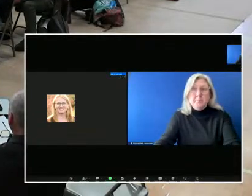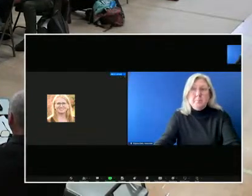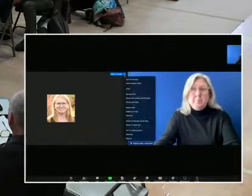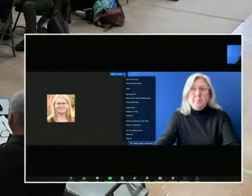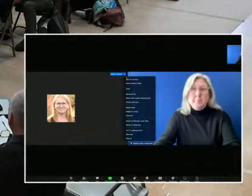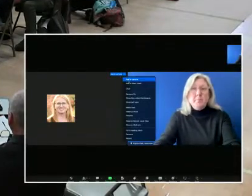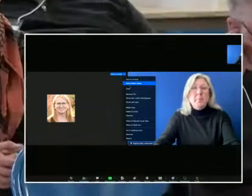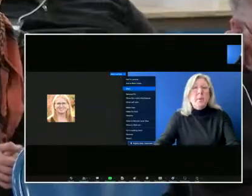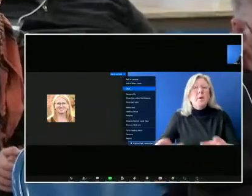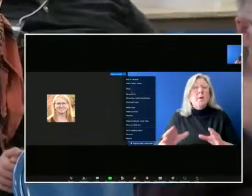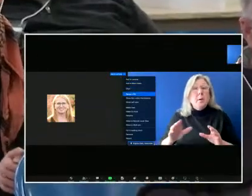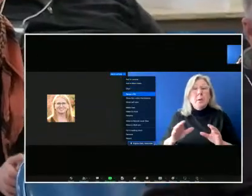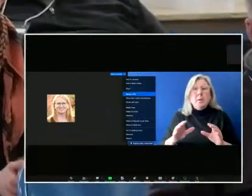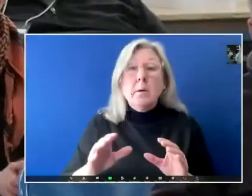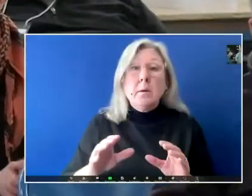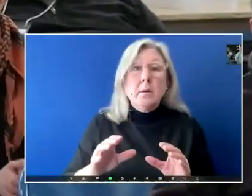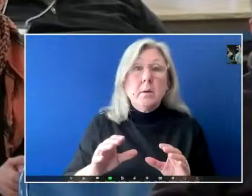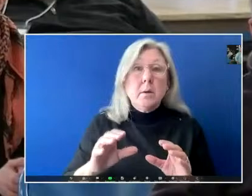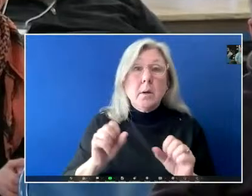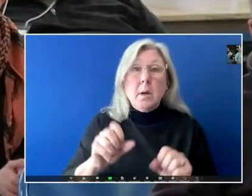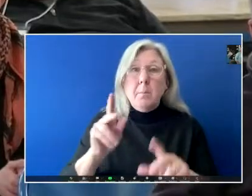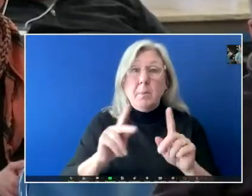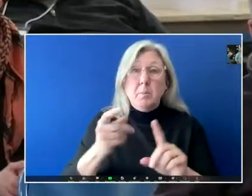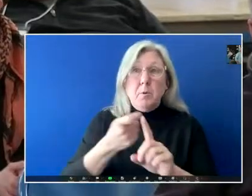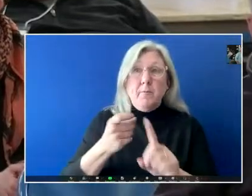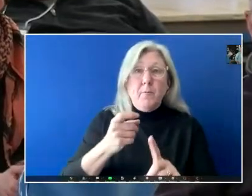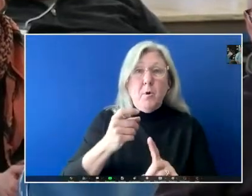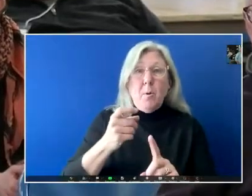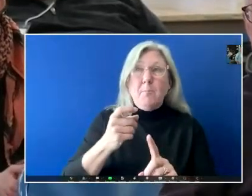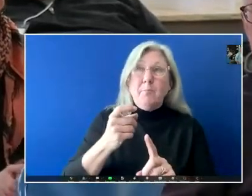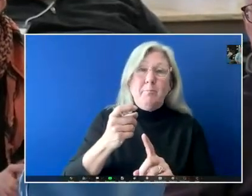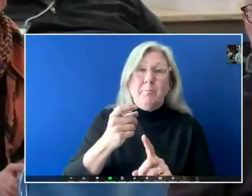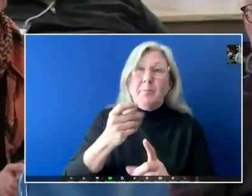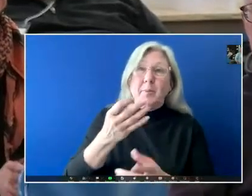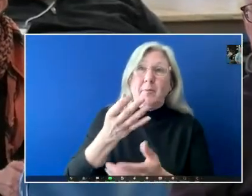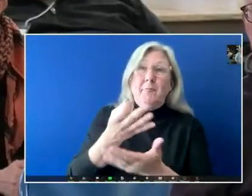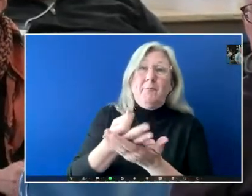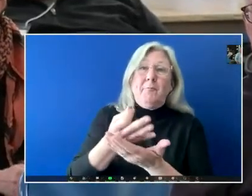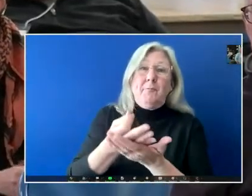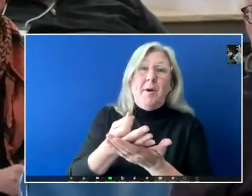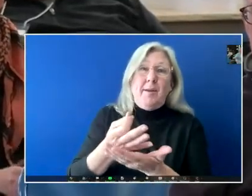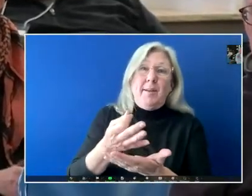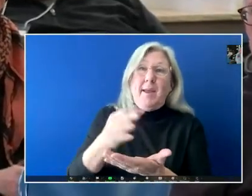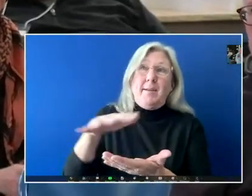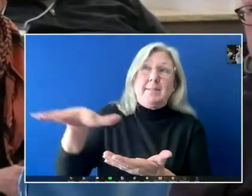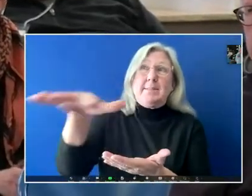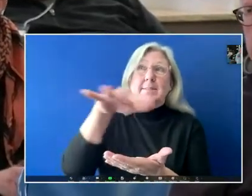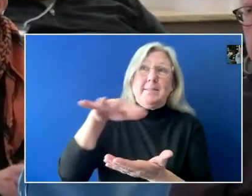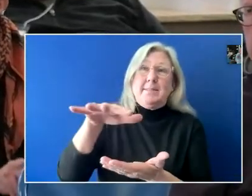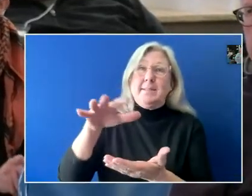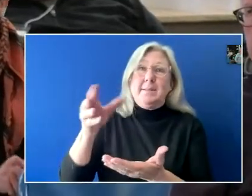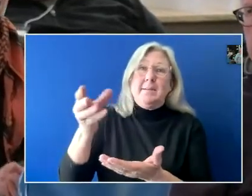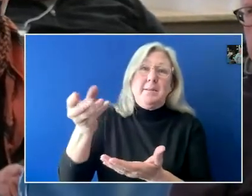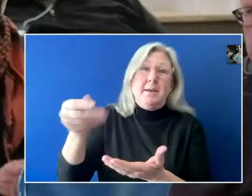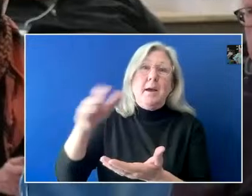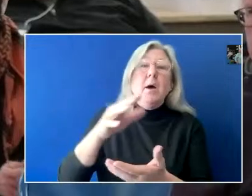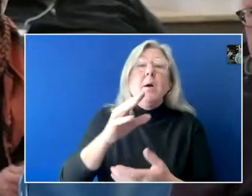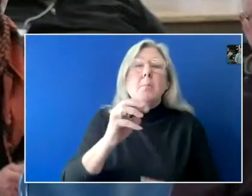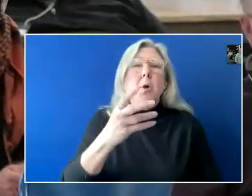so could folks over in um Finance land oh Margaret Atkinson District